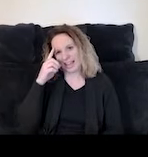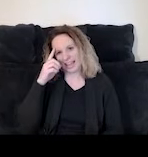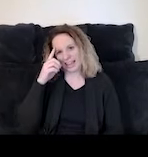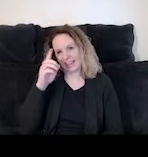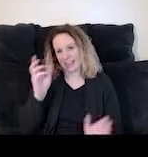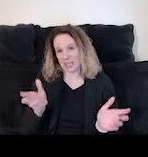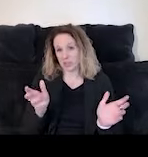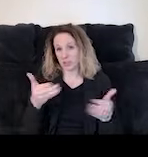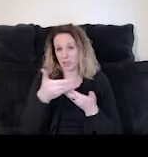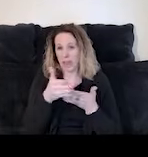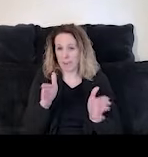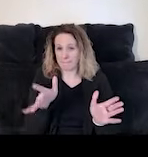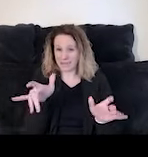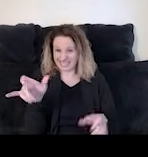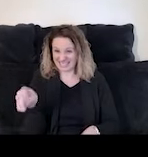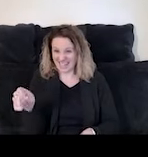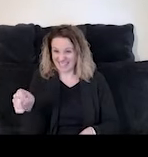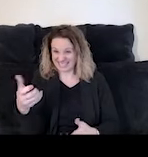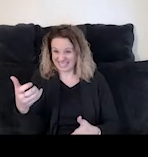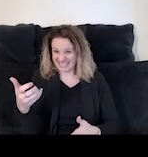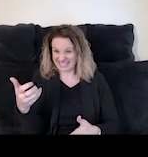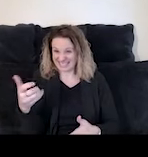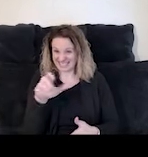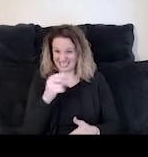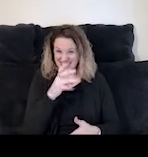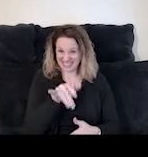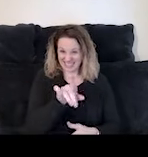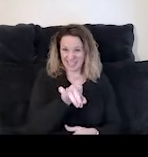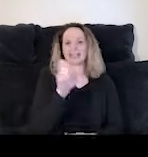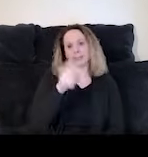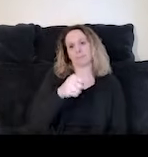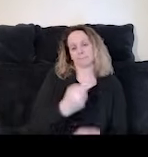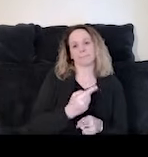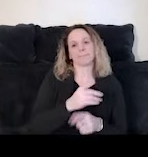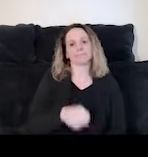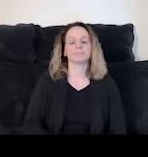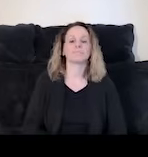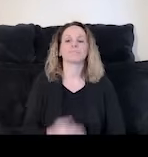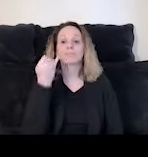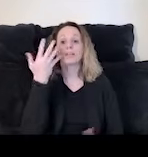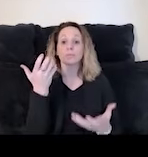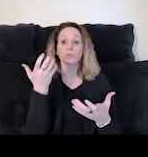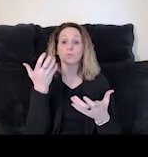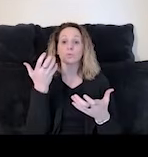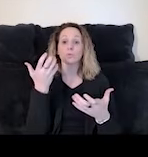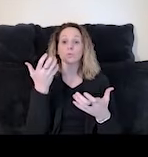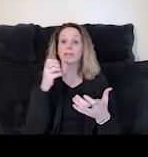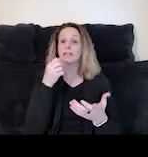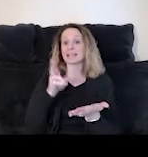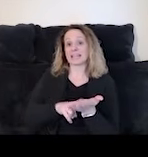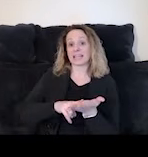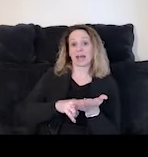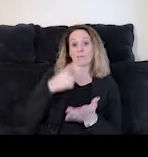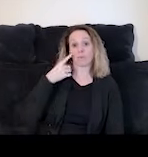chat box. Is that correct, Ashley? That's correct. Okay. If you would like to, if you haven't signed up for the